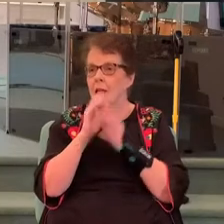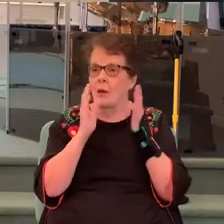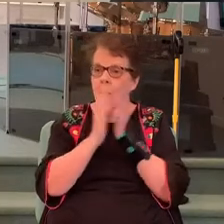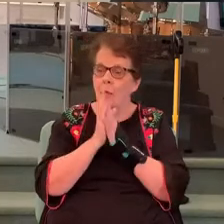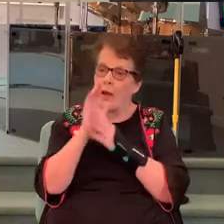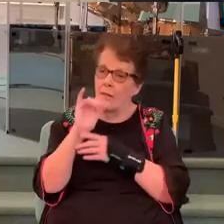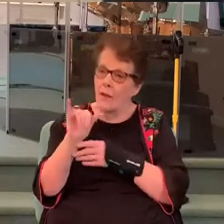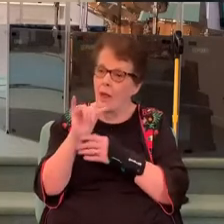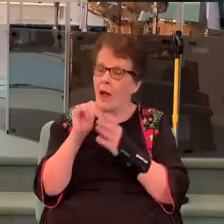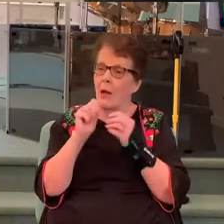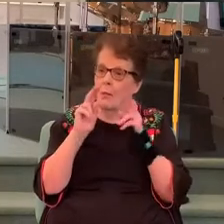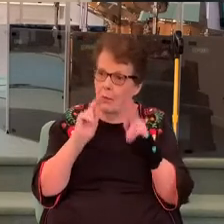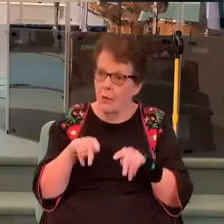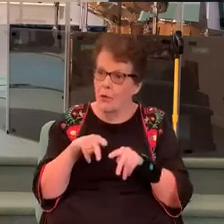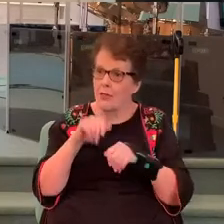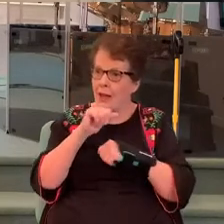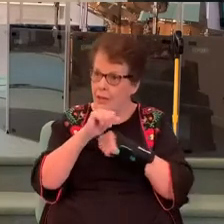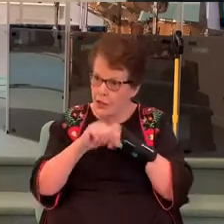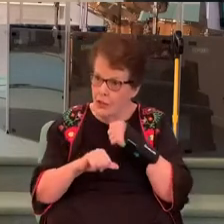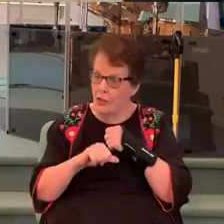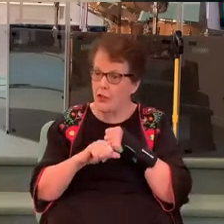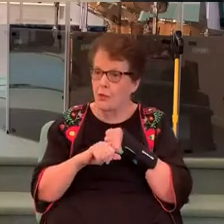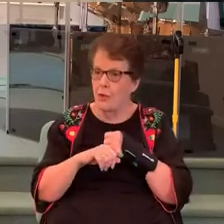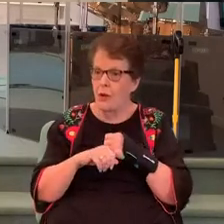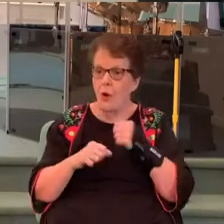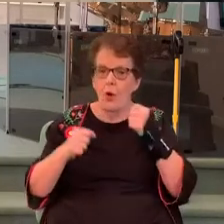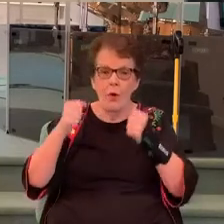surgery. Pray for this person. They were in a car accident.